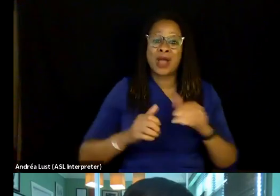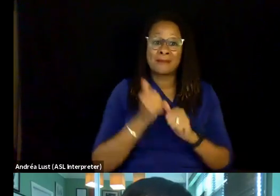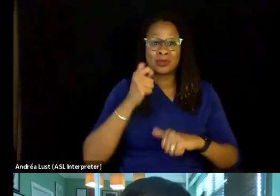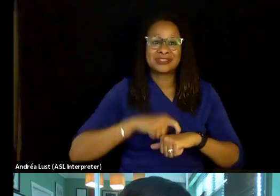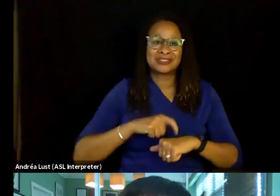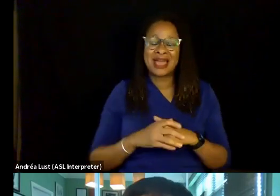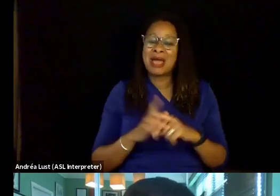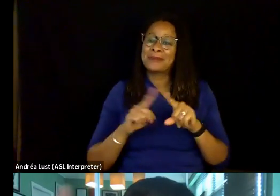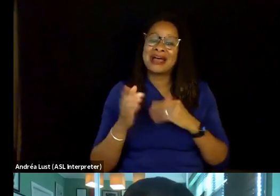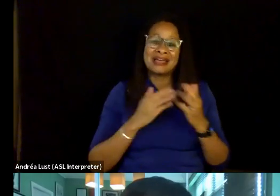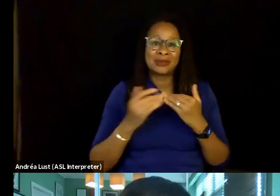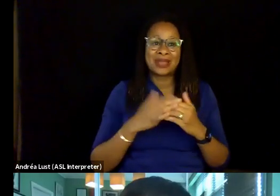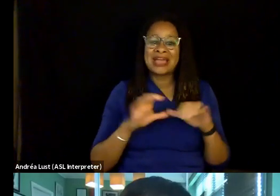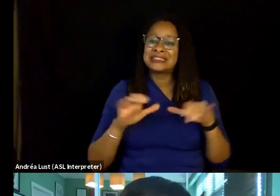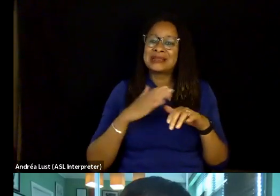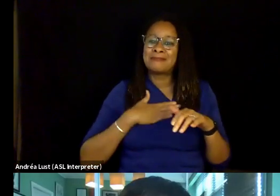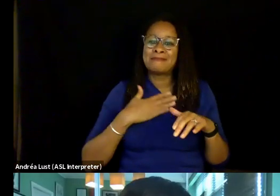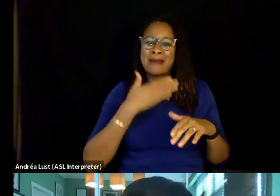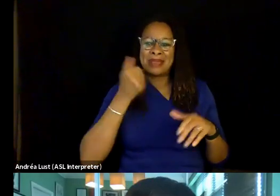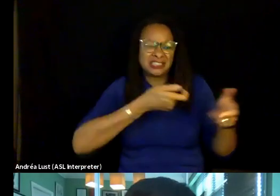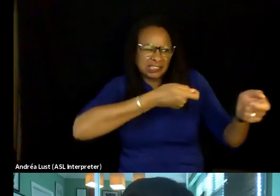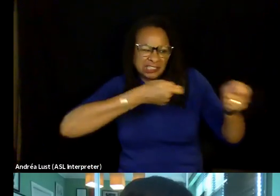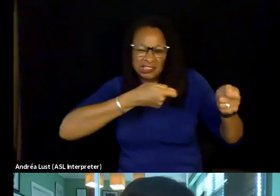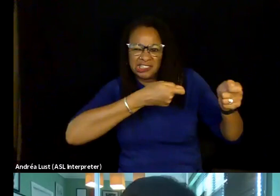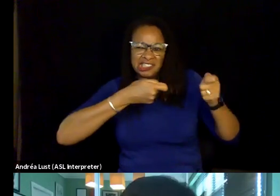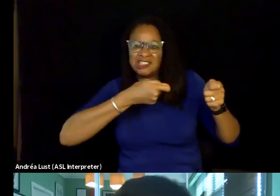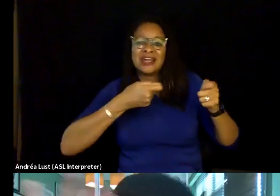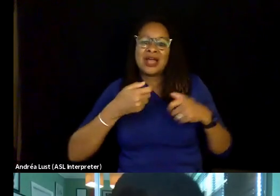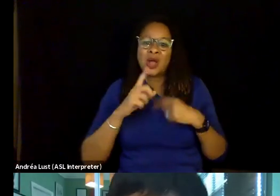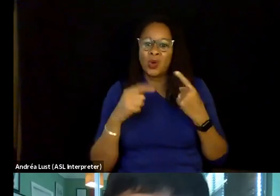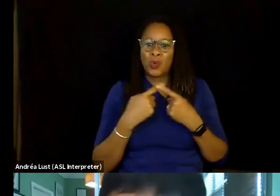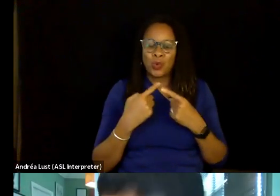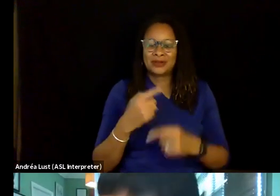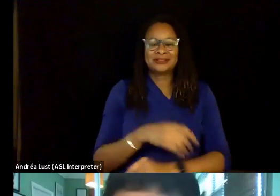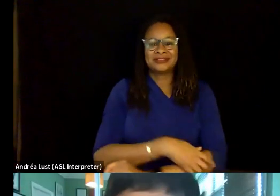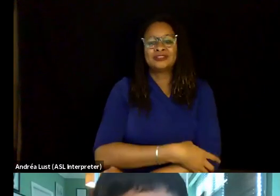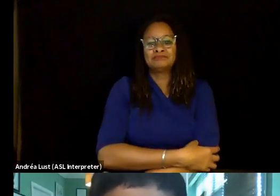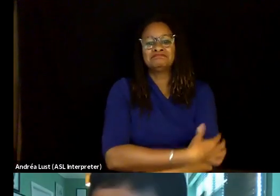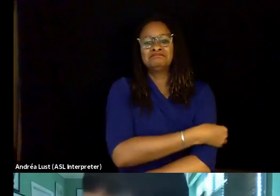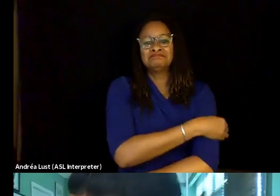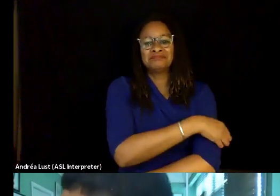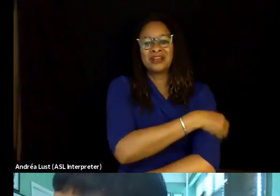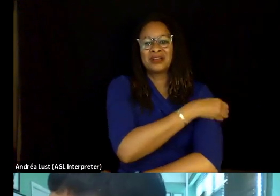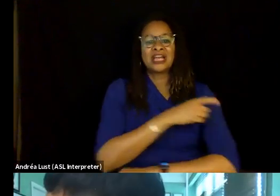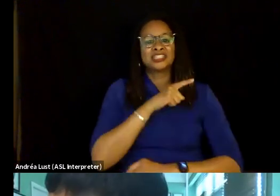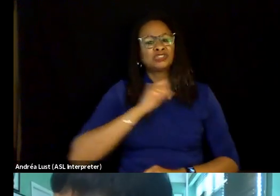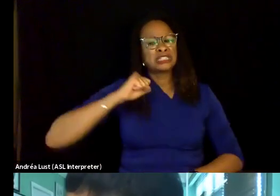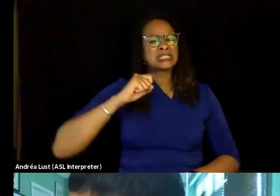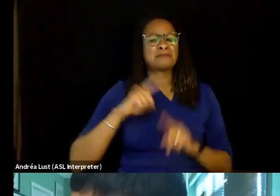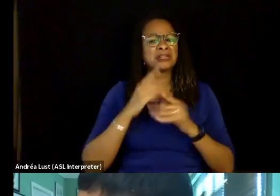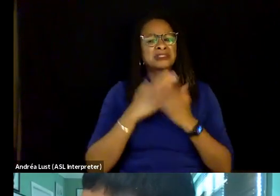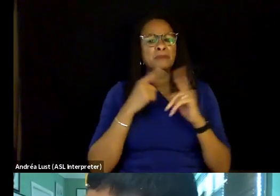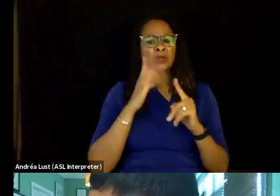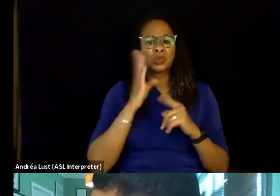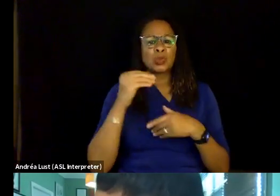But anyway, so I did my best to drag her in, you know, she resisted, but I think she will at some point. And then